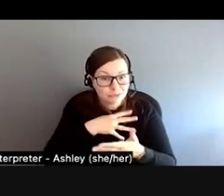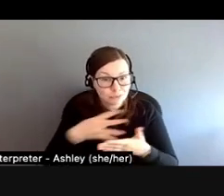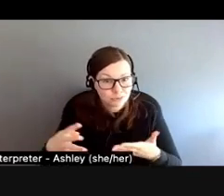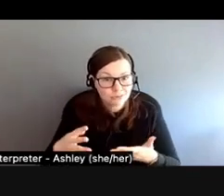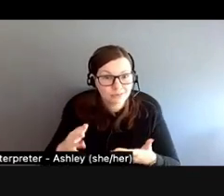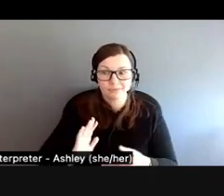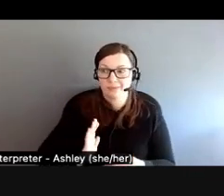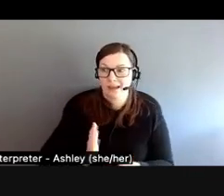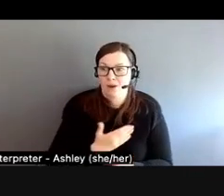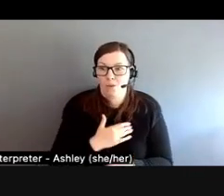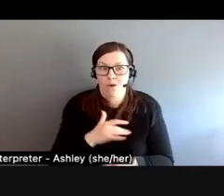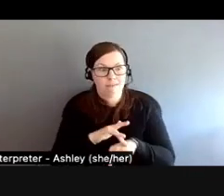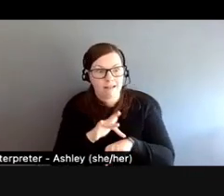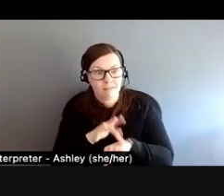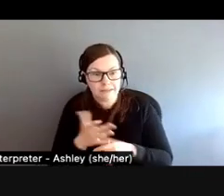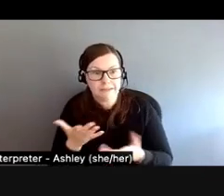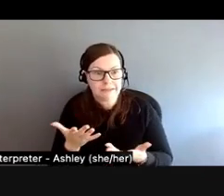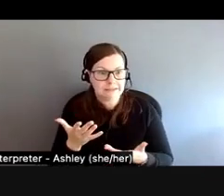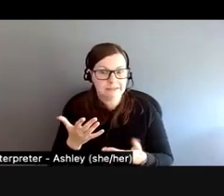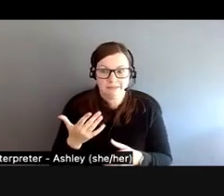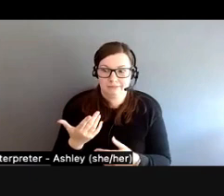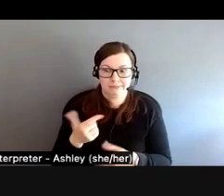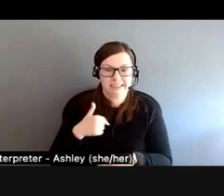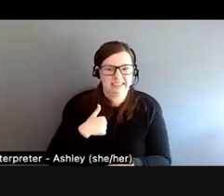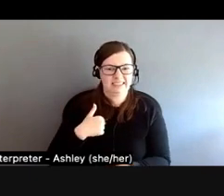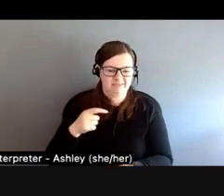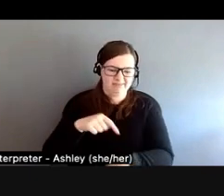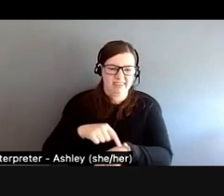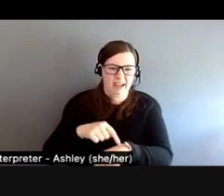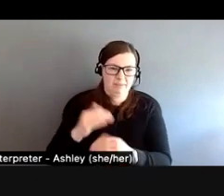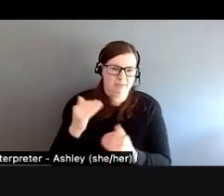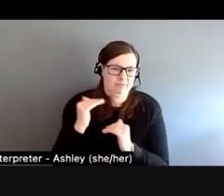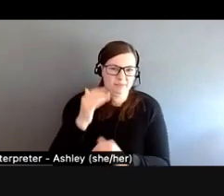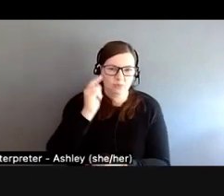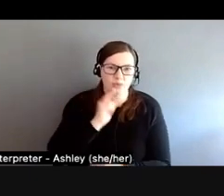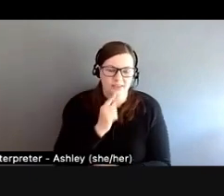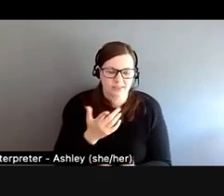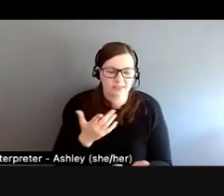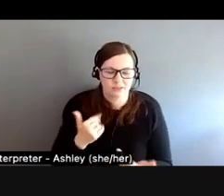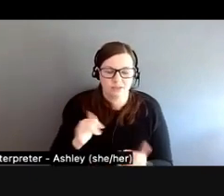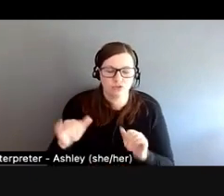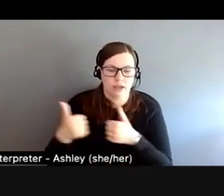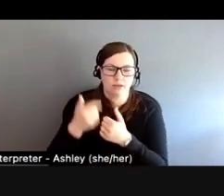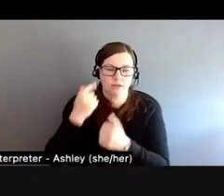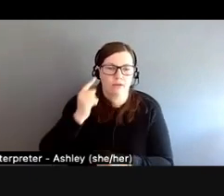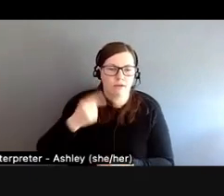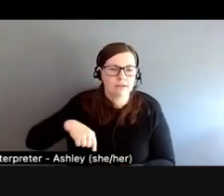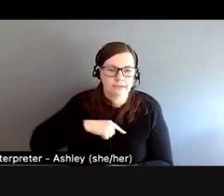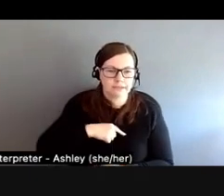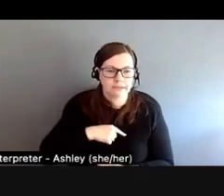timeline was a challenge itself. When and how can we start this training?